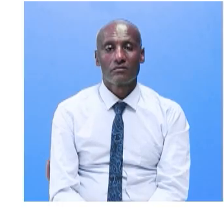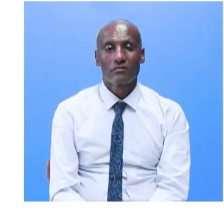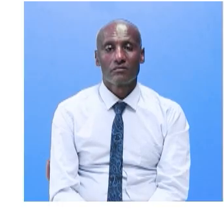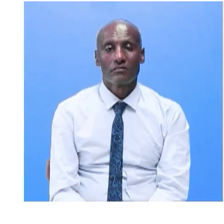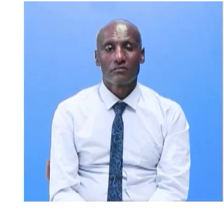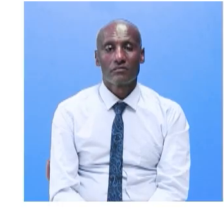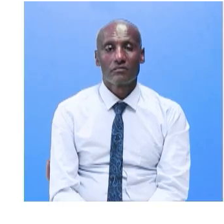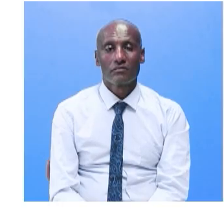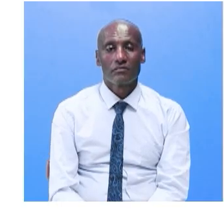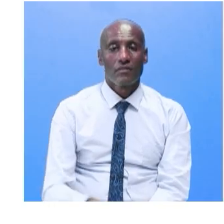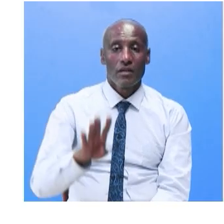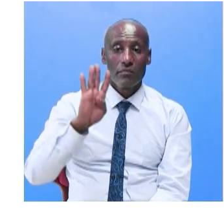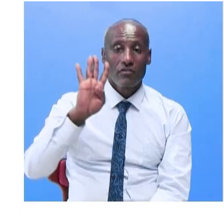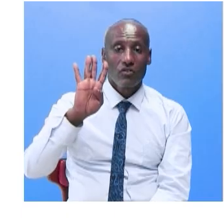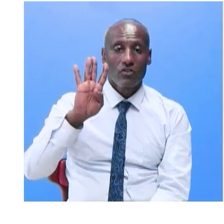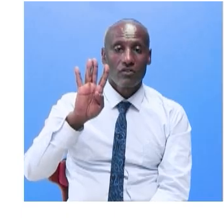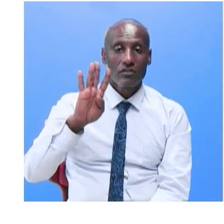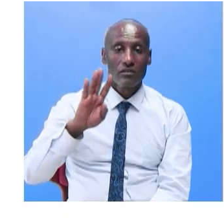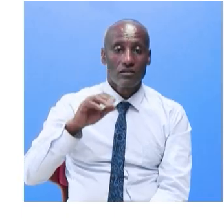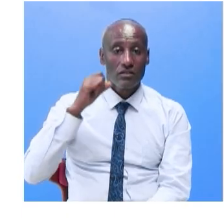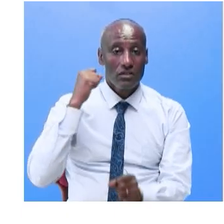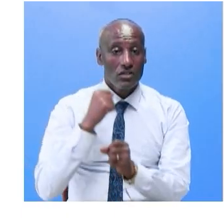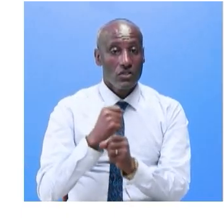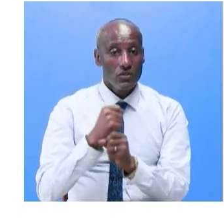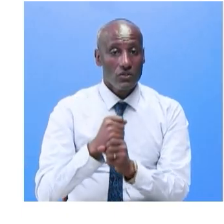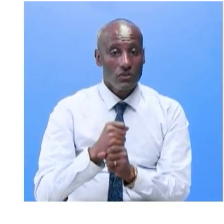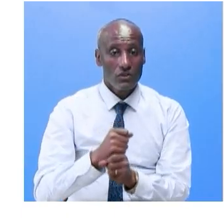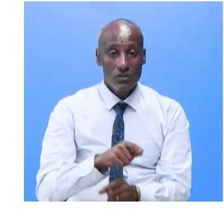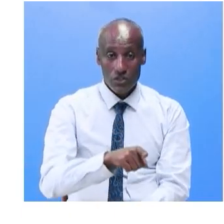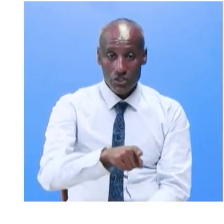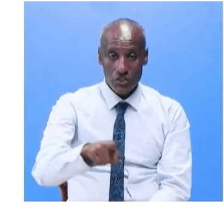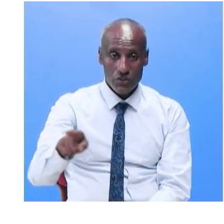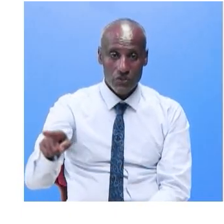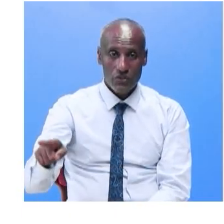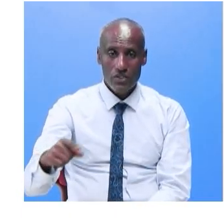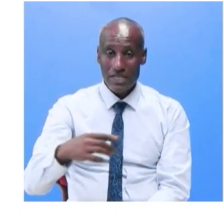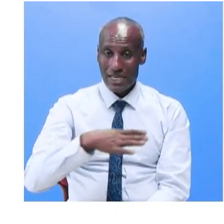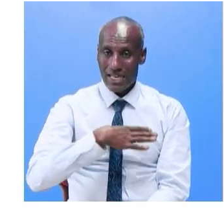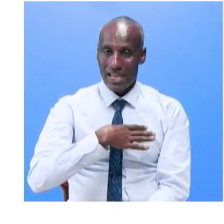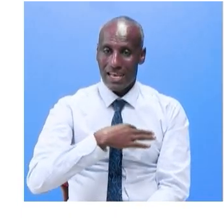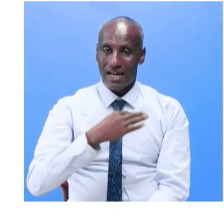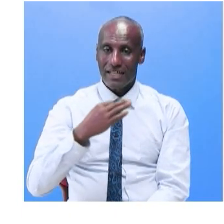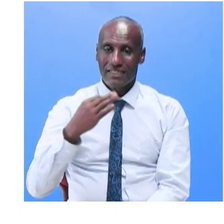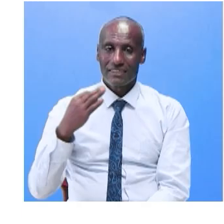Here is, do you like